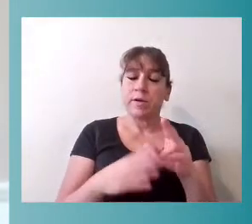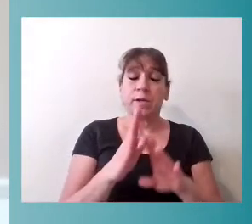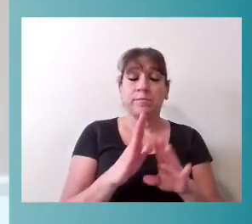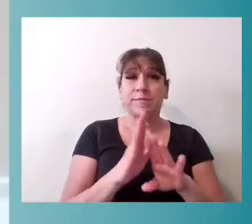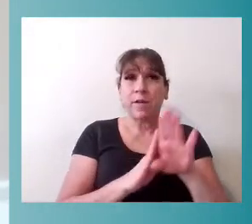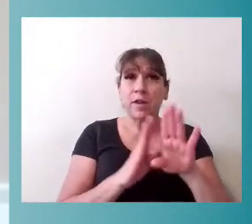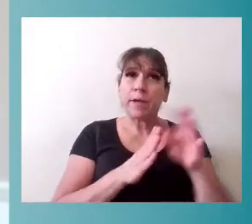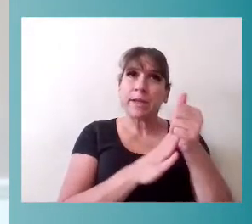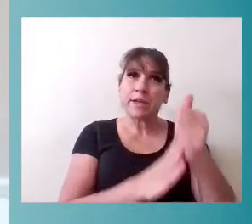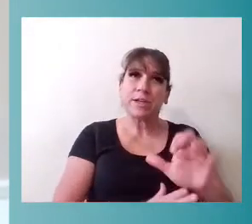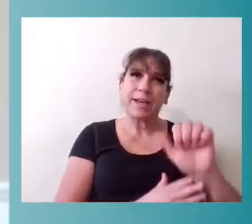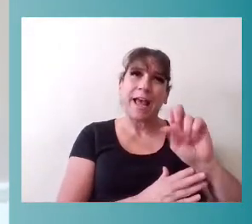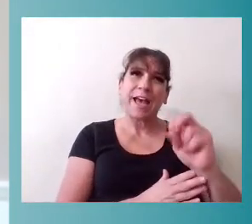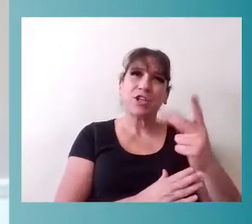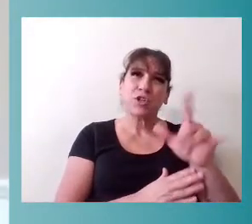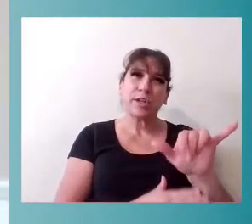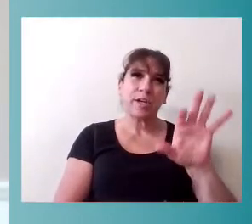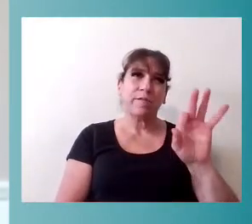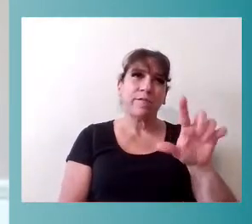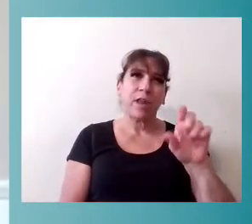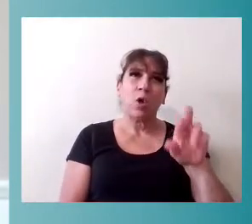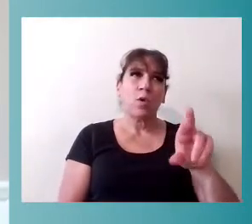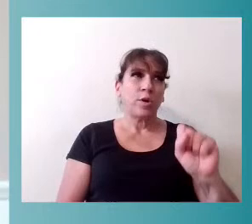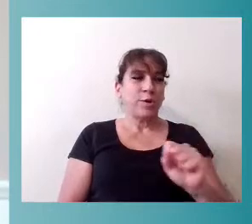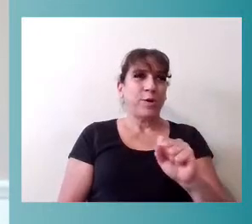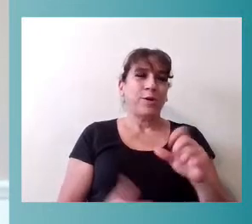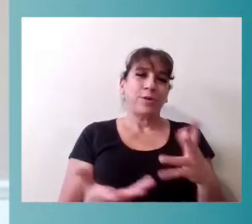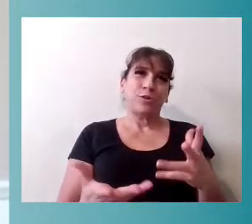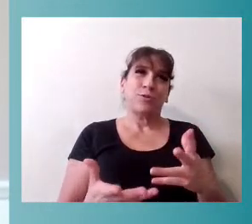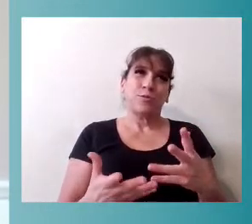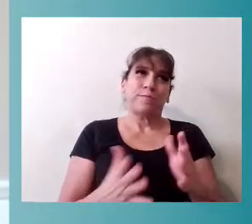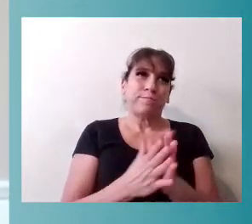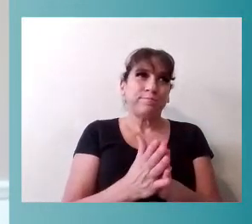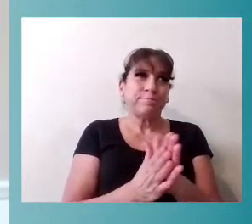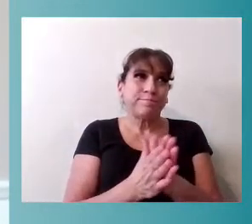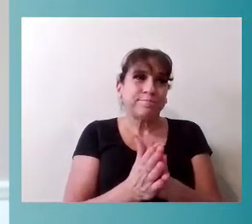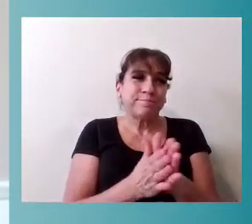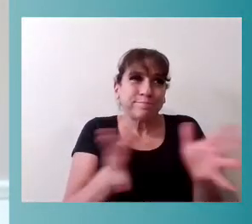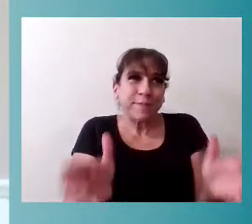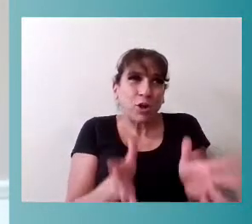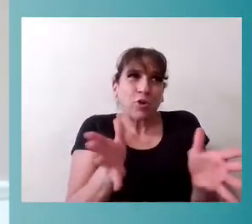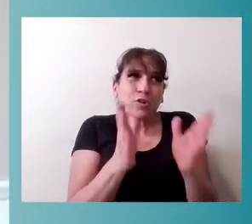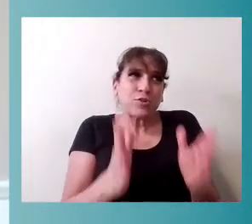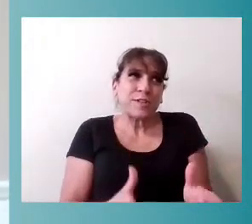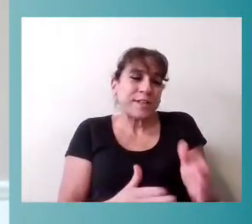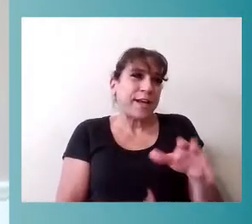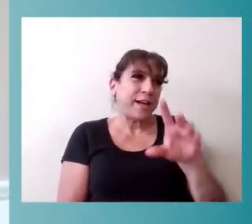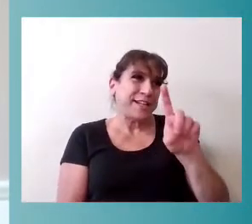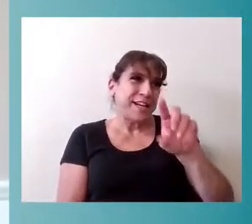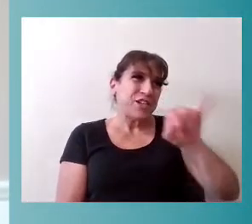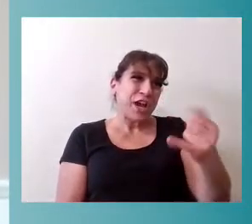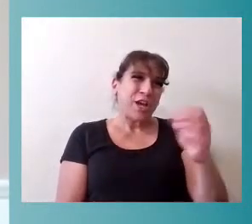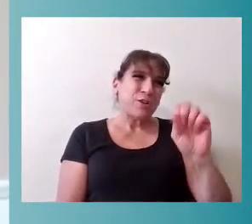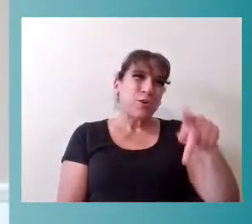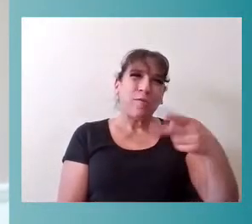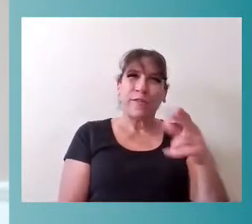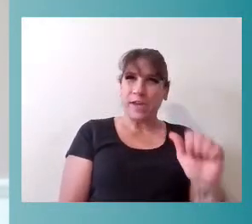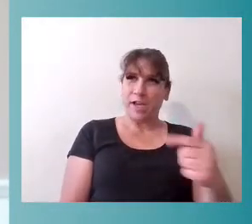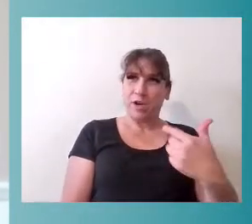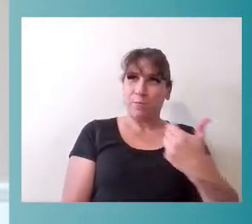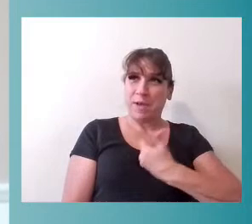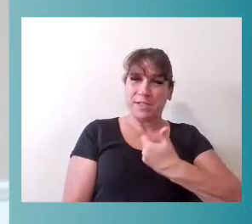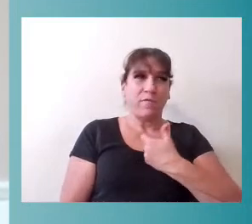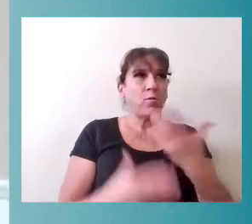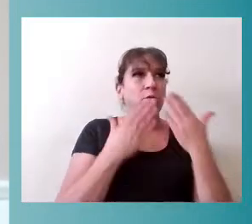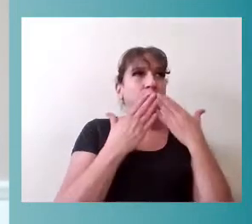Flowers, to spirit raisers like DJ Sophia, and I myself also want to thank the